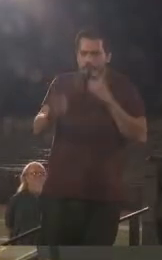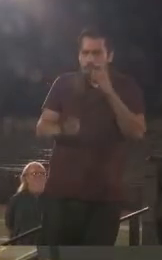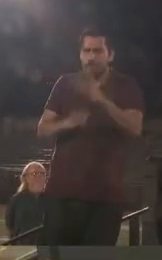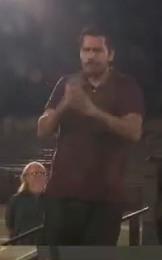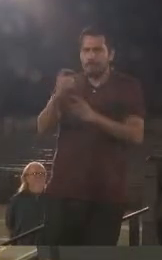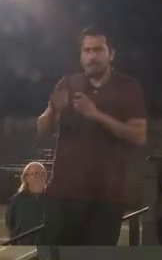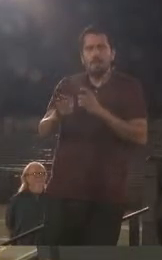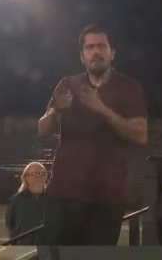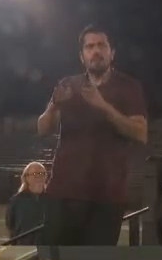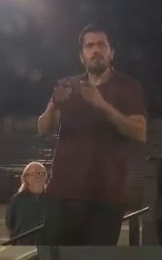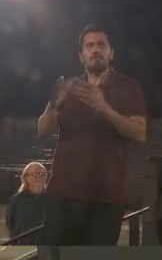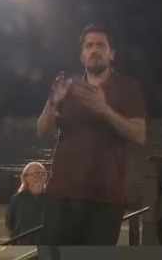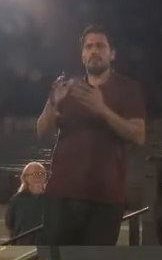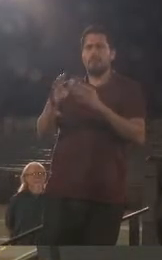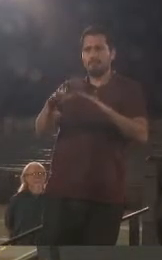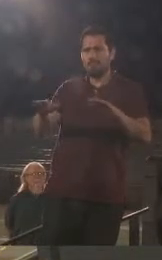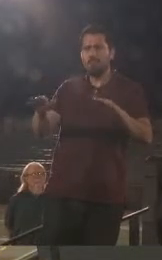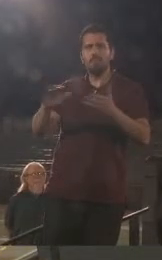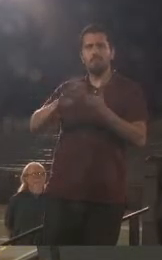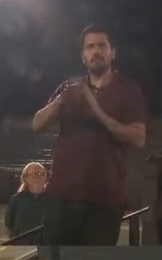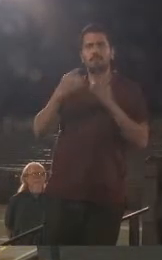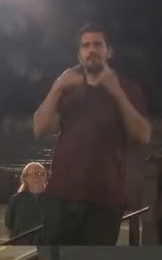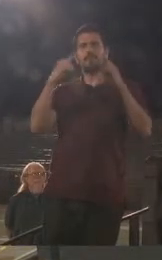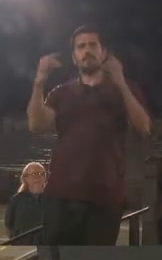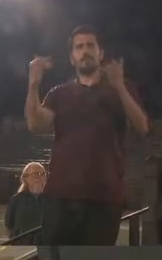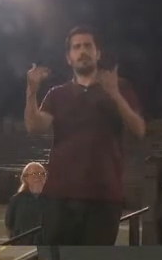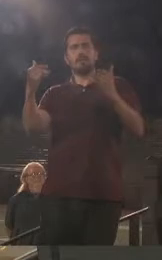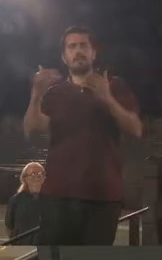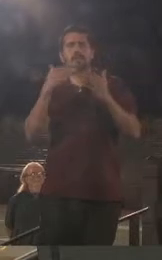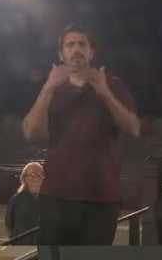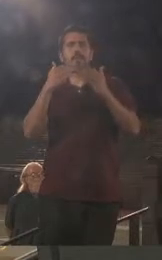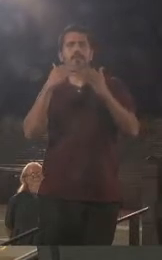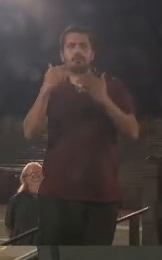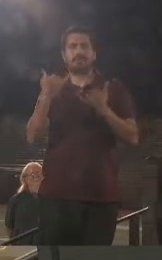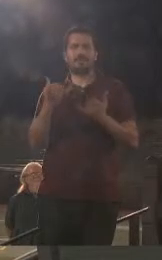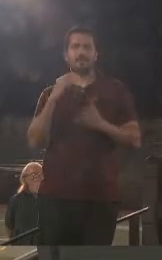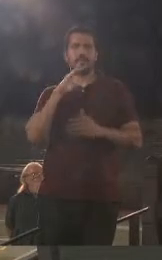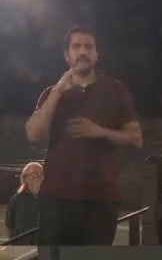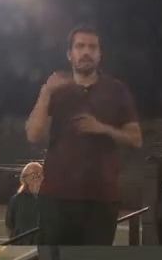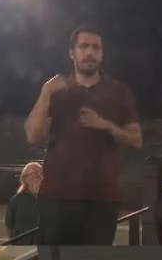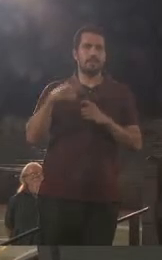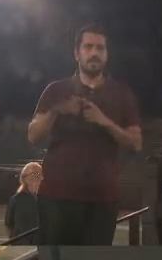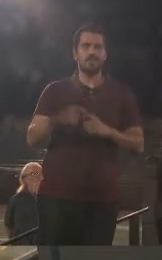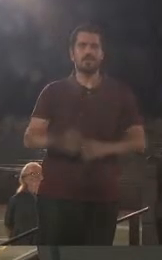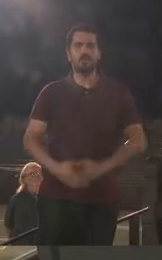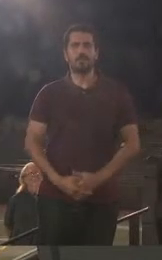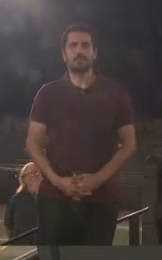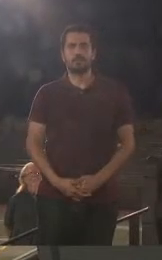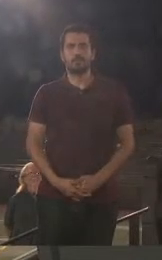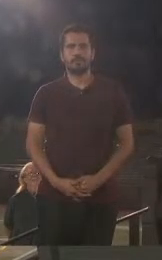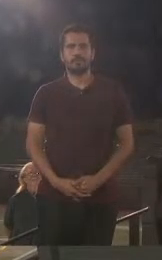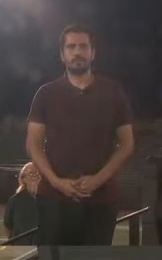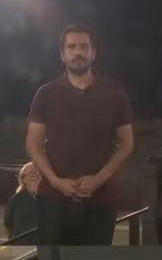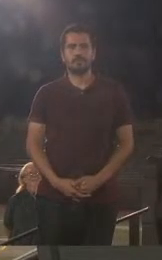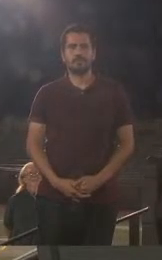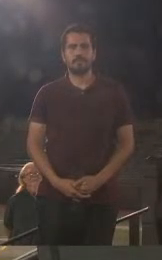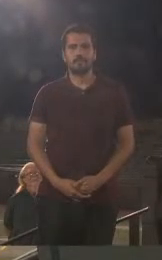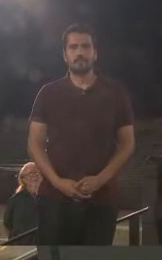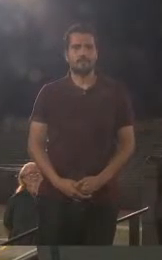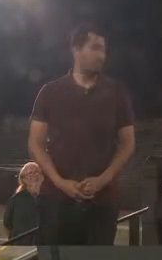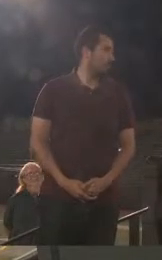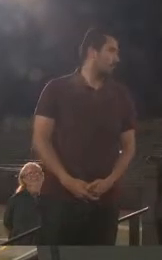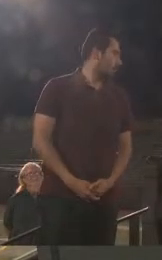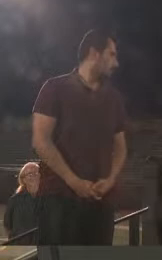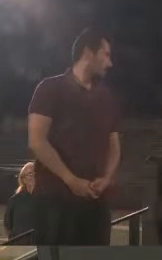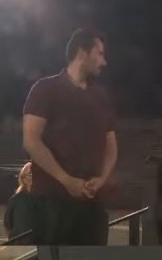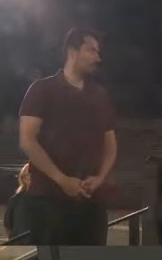today. Para concluir, quiero darle las gracias a los padres que están aquí hoy por sus sacrificios y